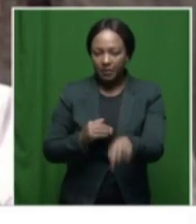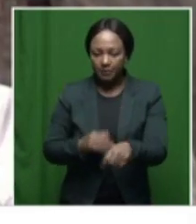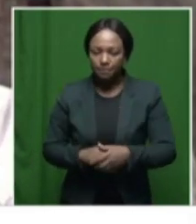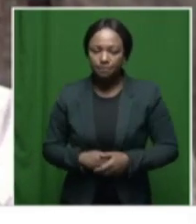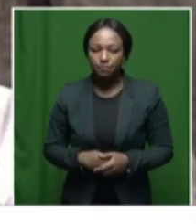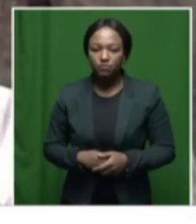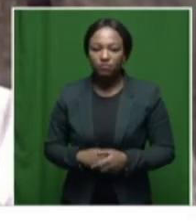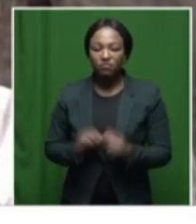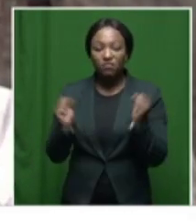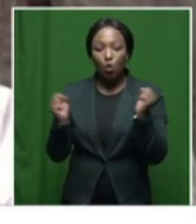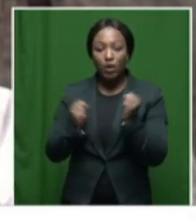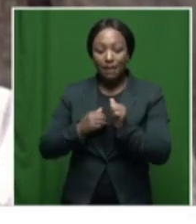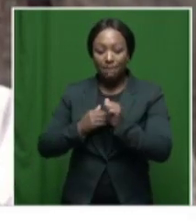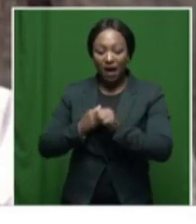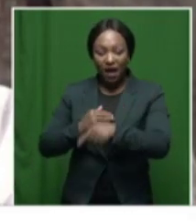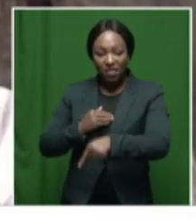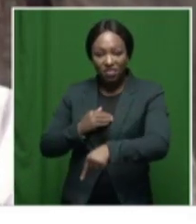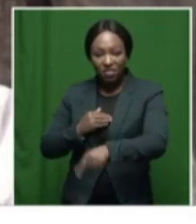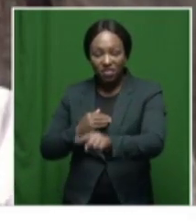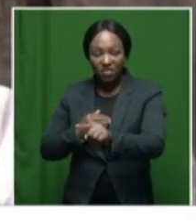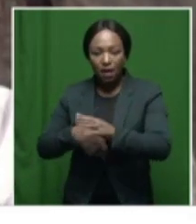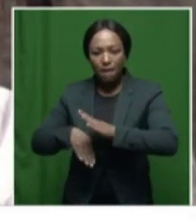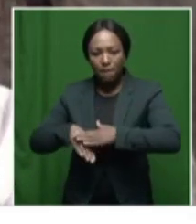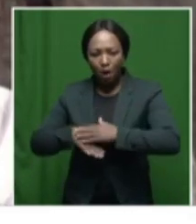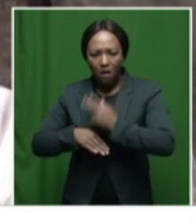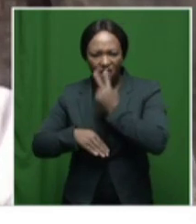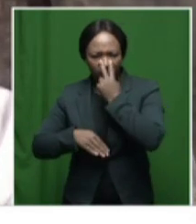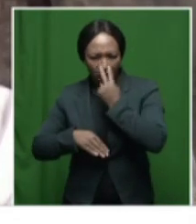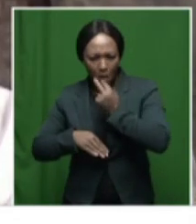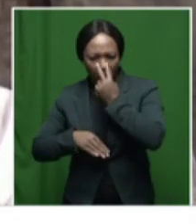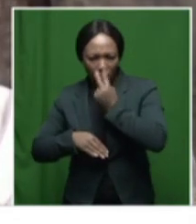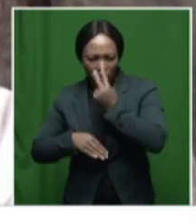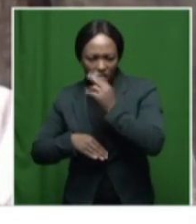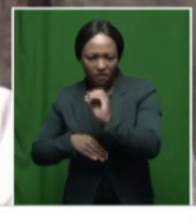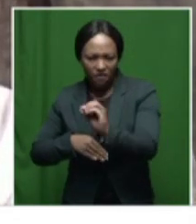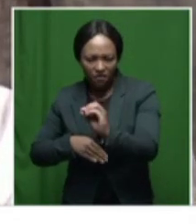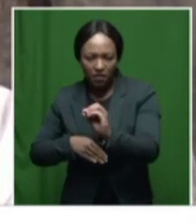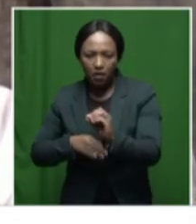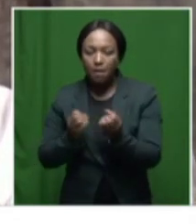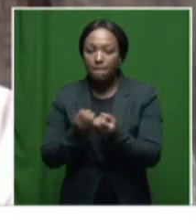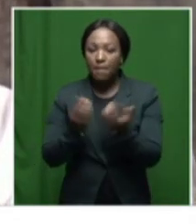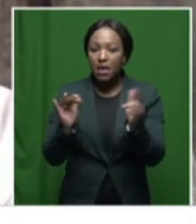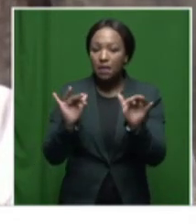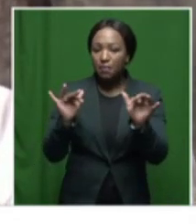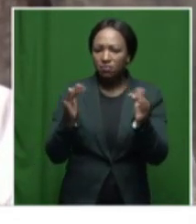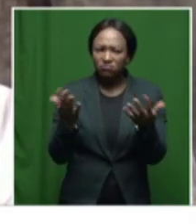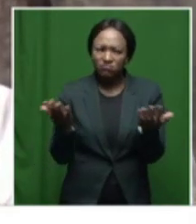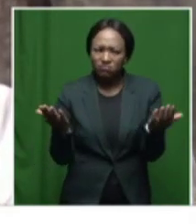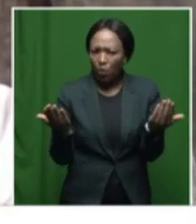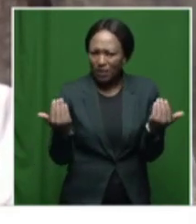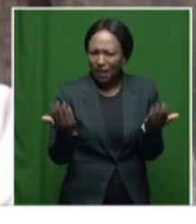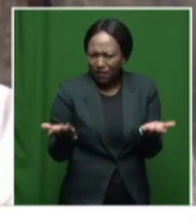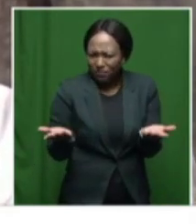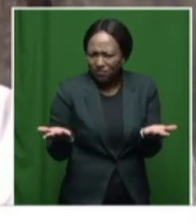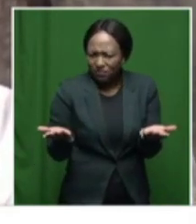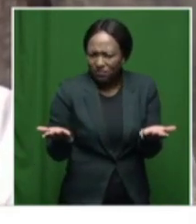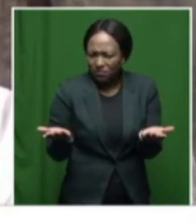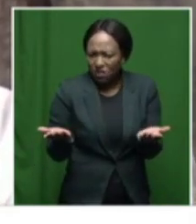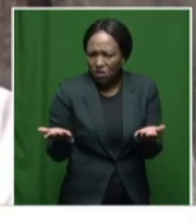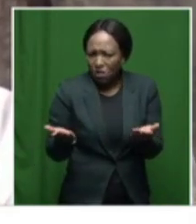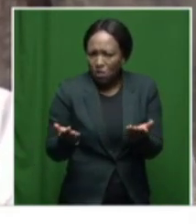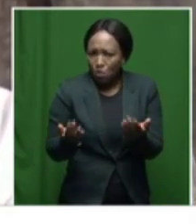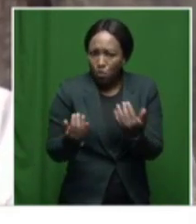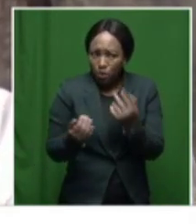and the increase in the number of flu cases, Professor. Many people saying, well, it is to be expected that we would see